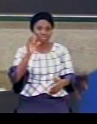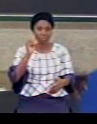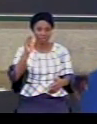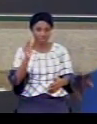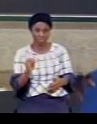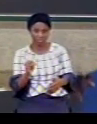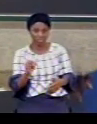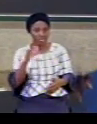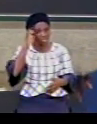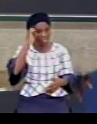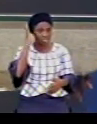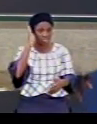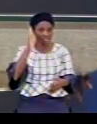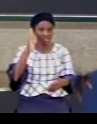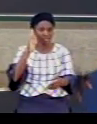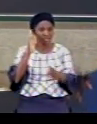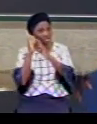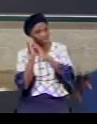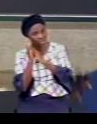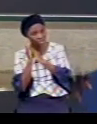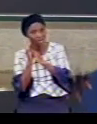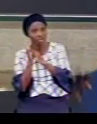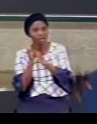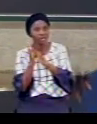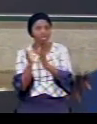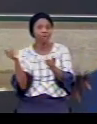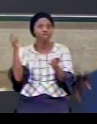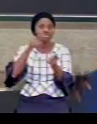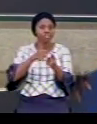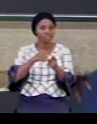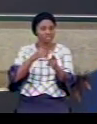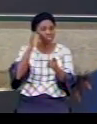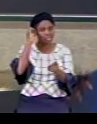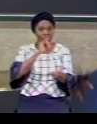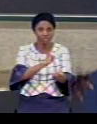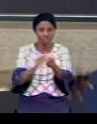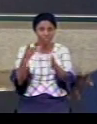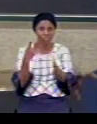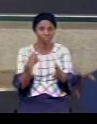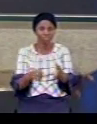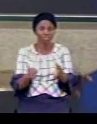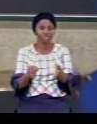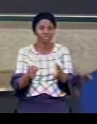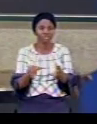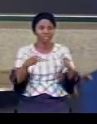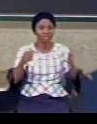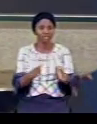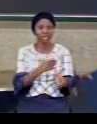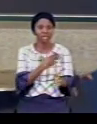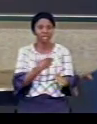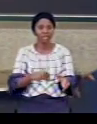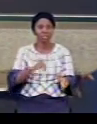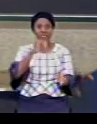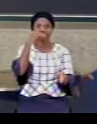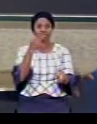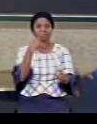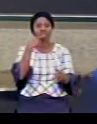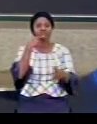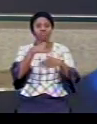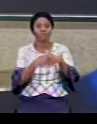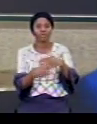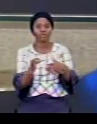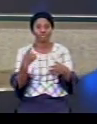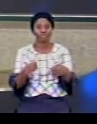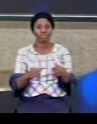down until he eat the prey and drink the blood of the